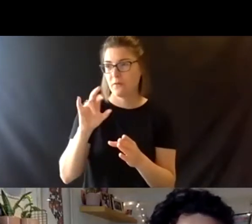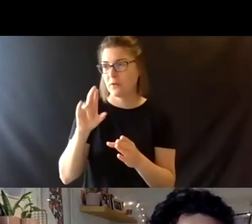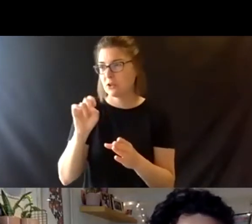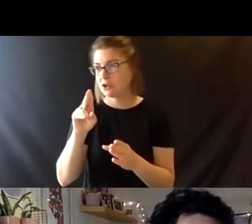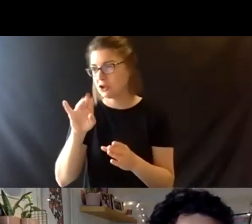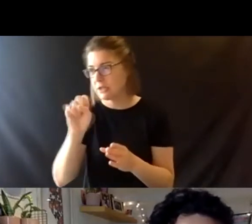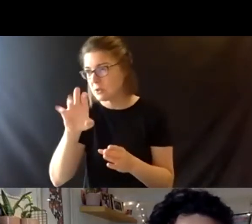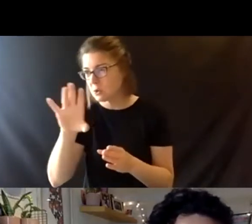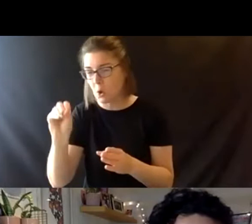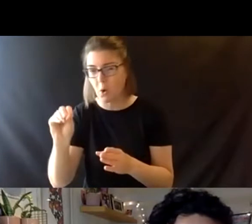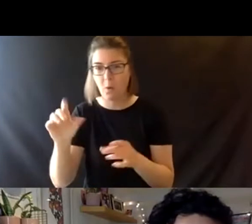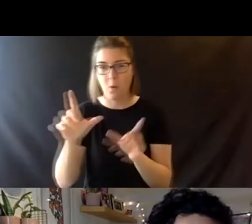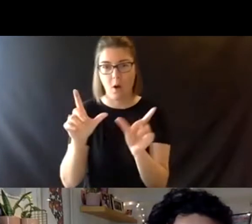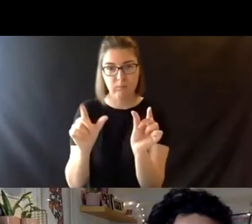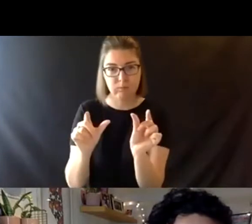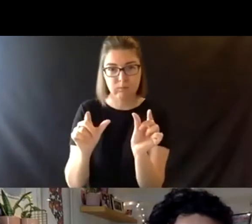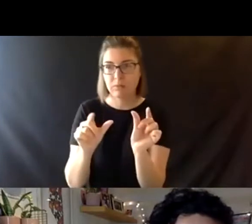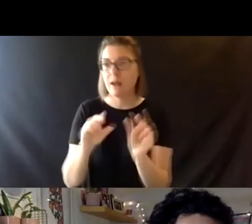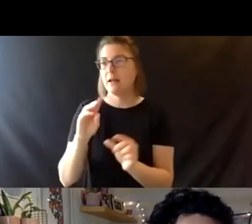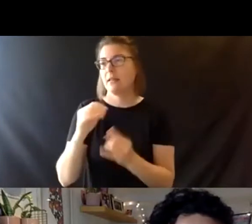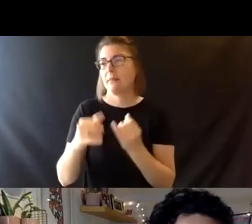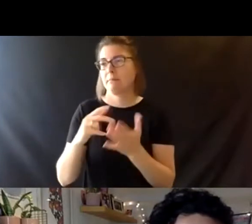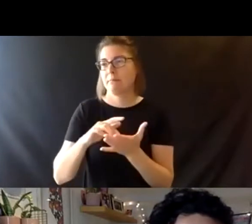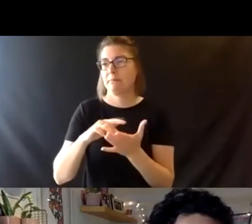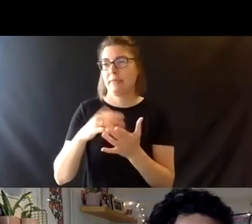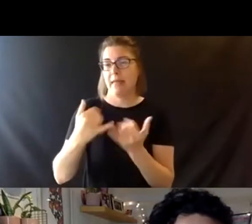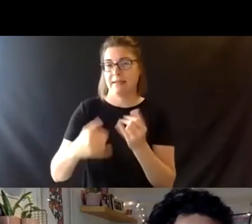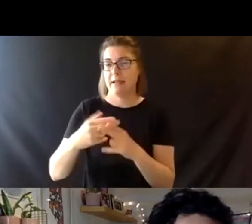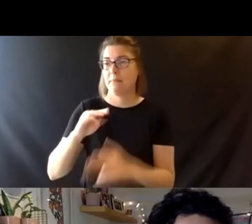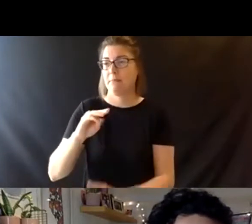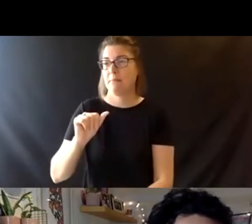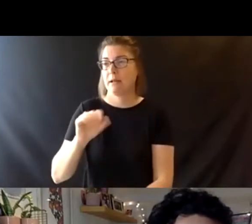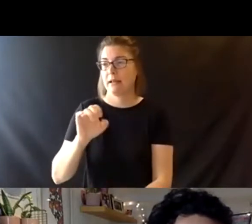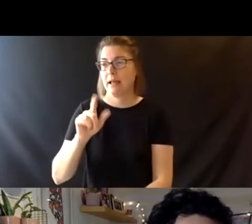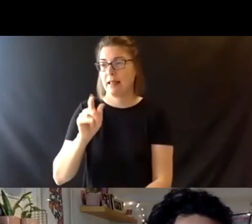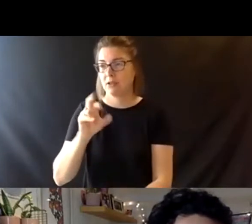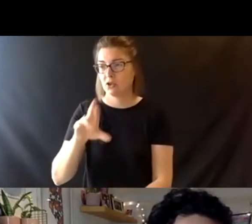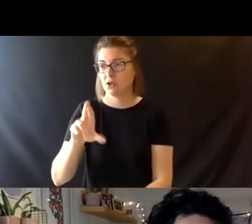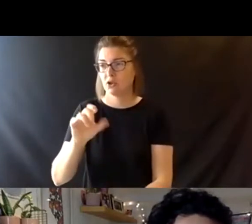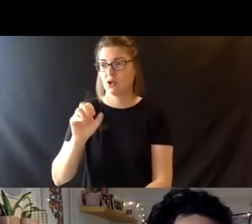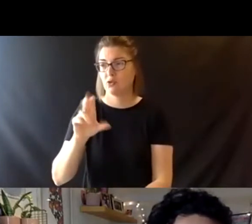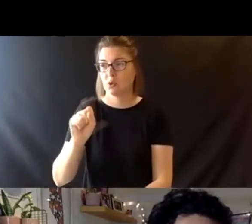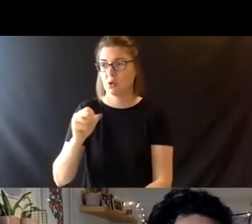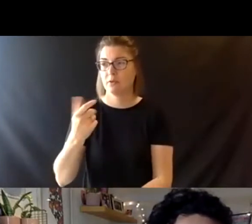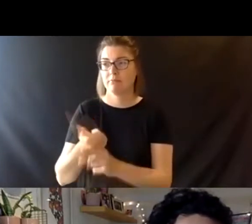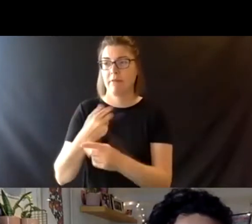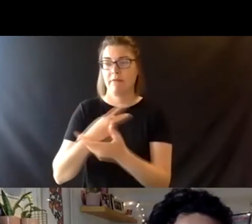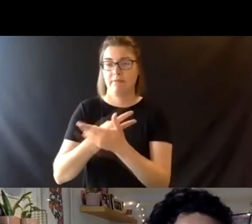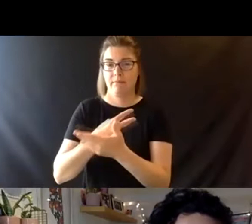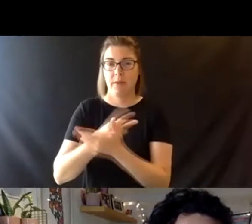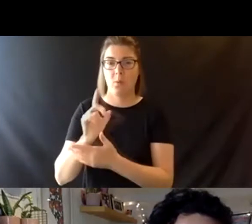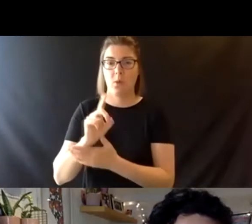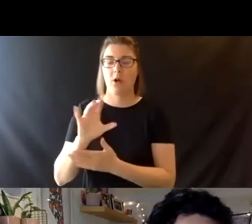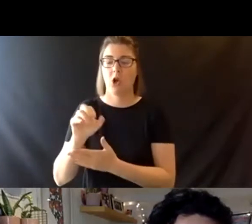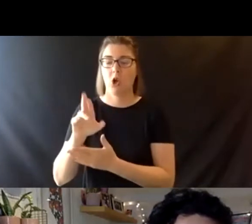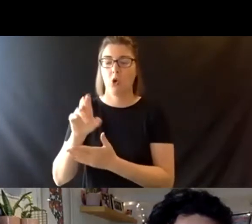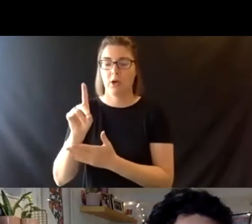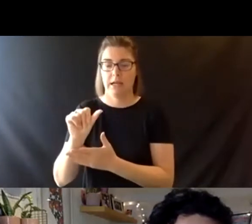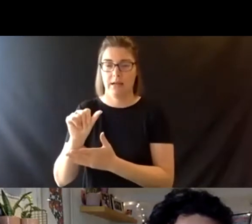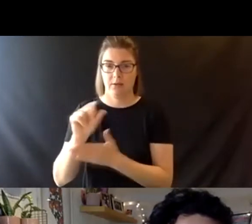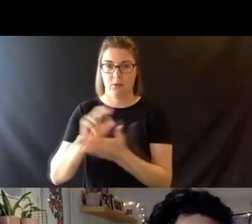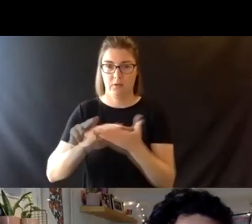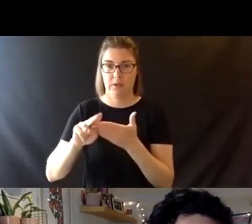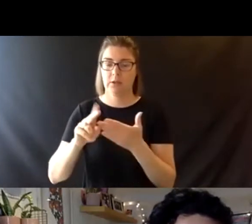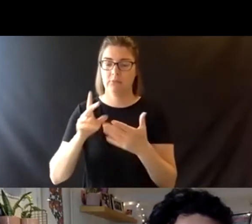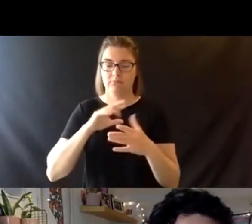Fran MasAllister-Caruso. They're doing an MA in political science at Concordia and does great community work with the